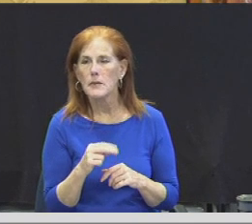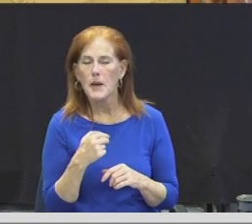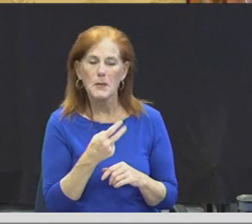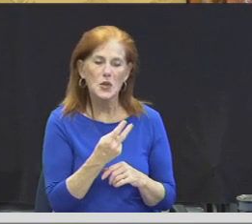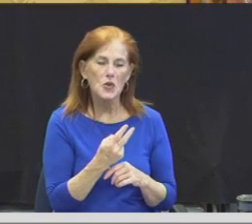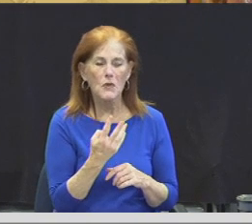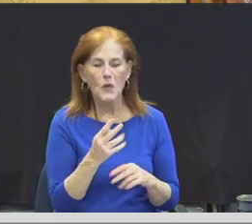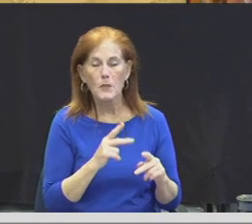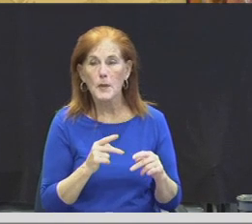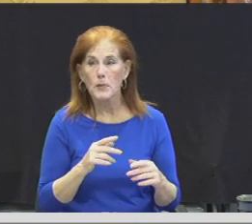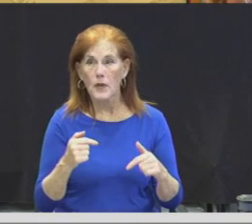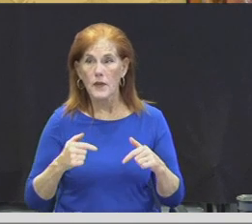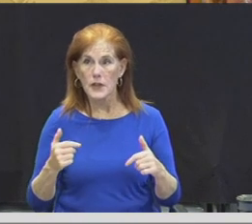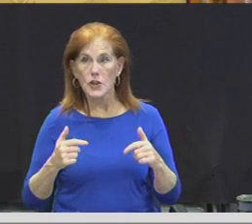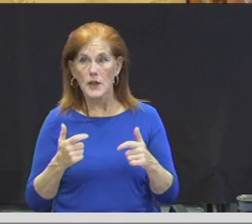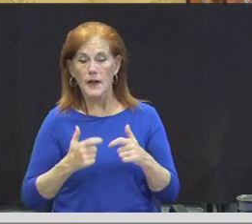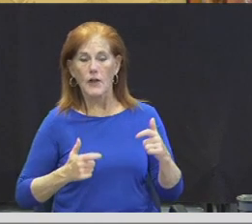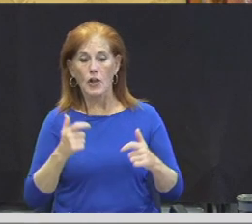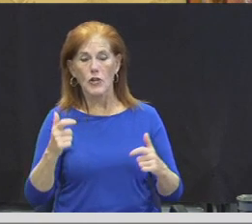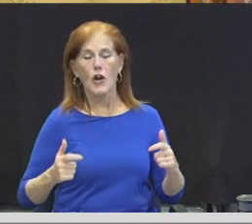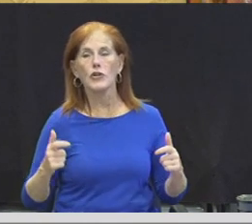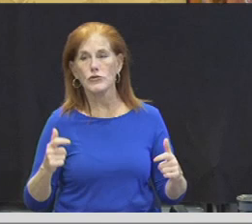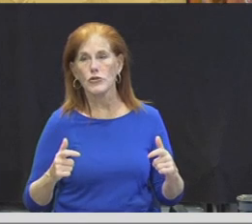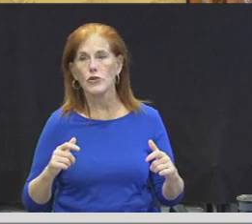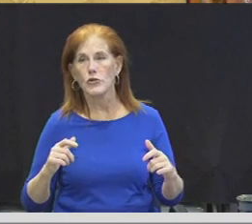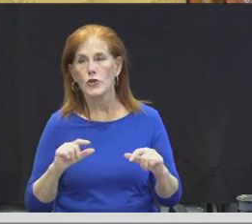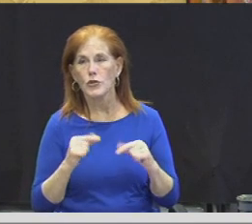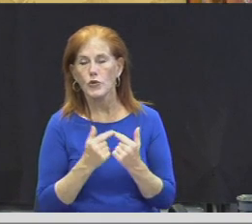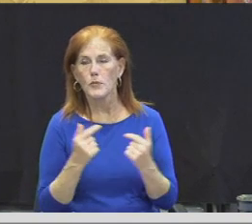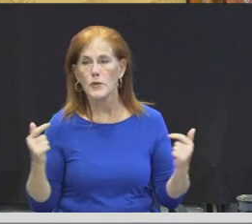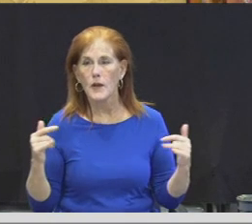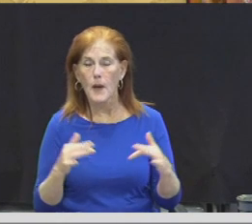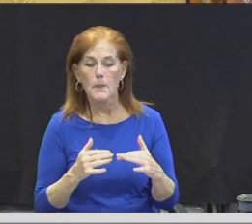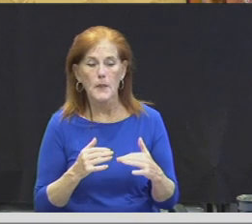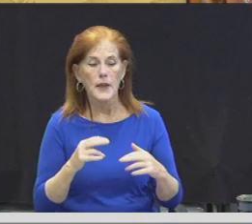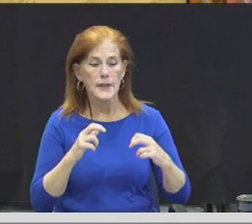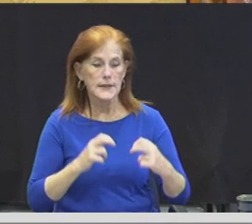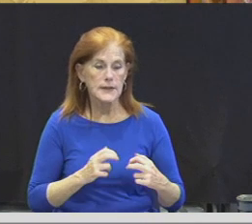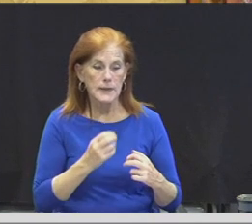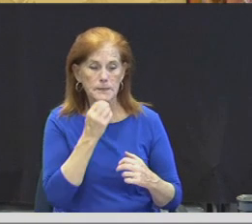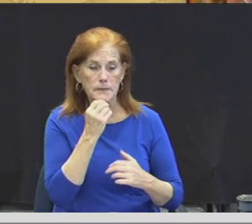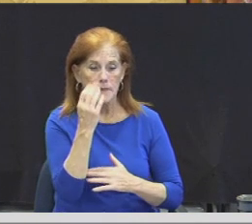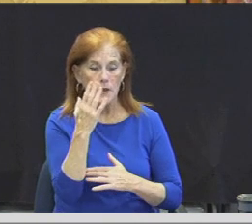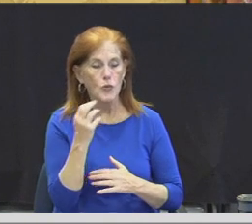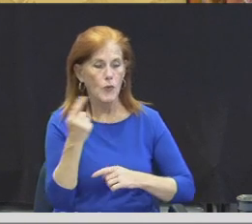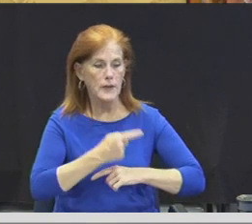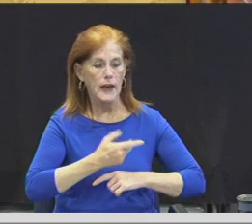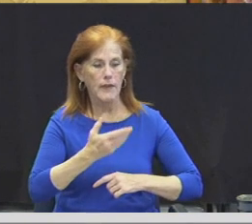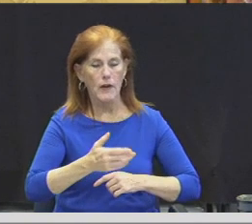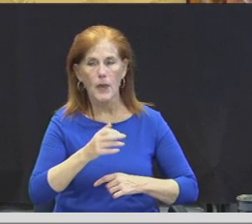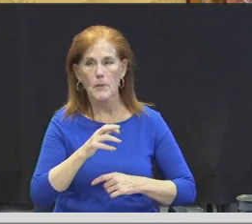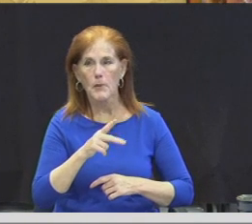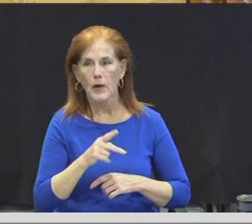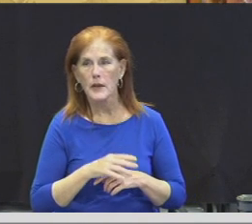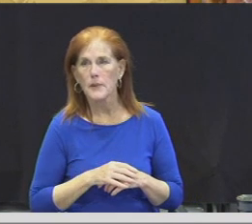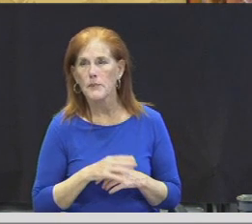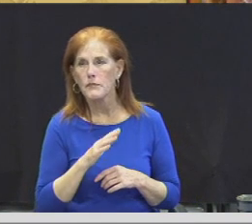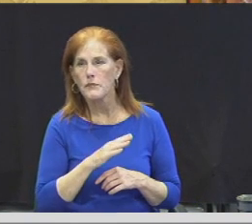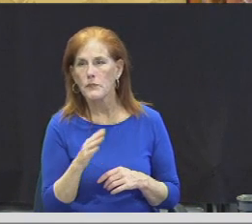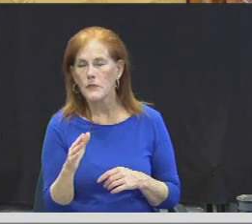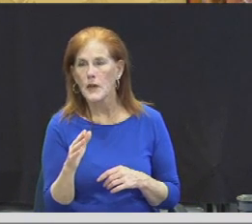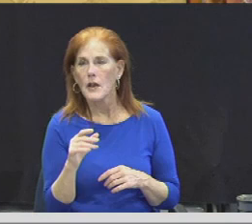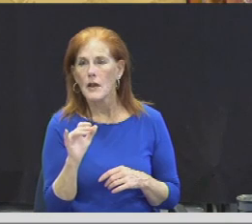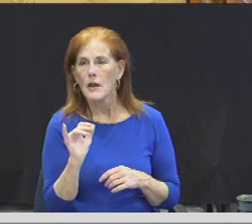people. This is where you might grow with a larger group and for lunch or just a day in the park. Item 5 here,